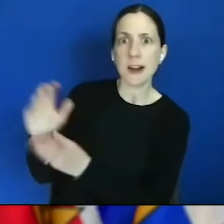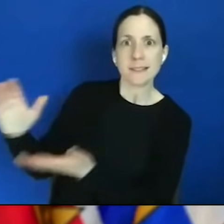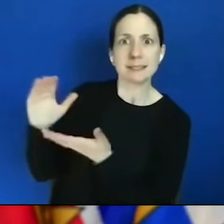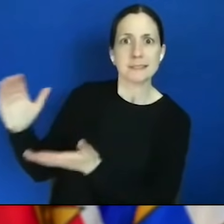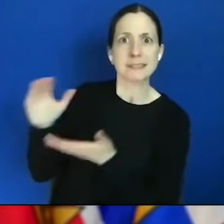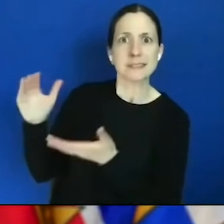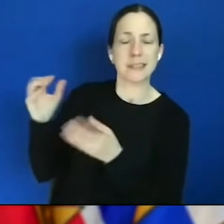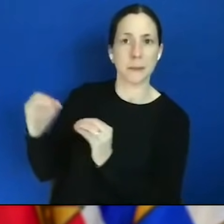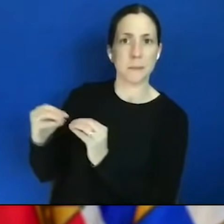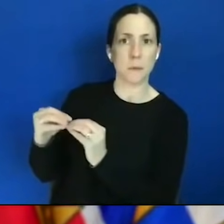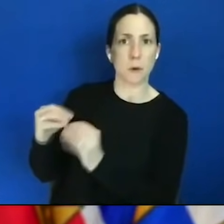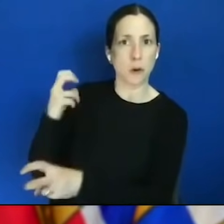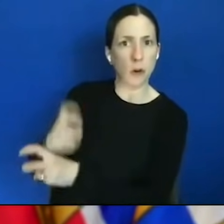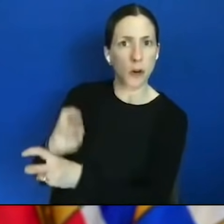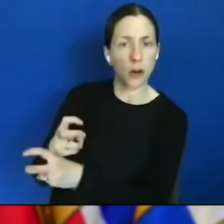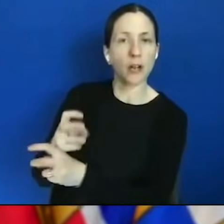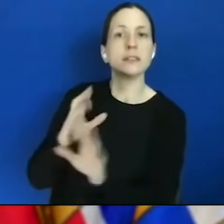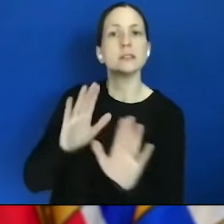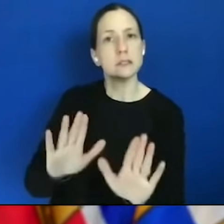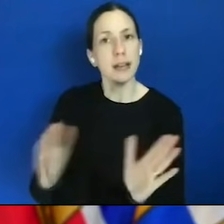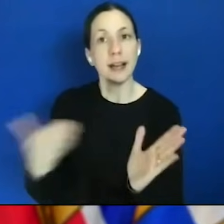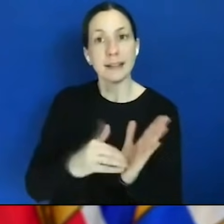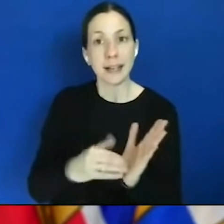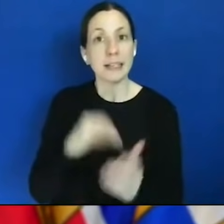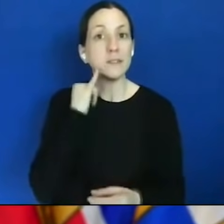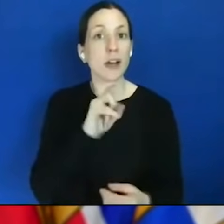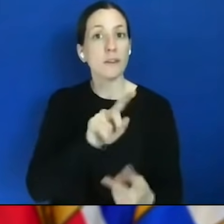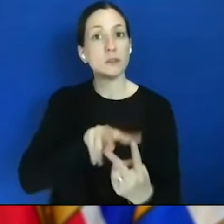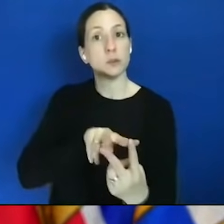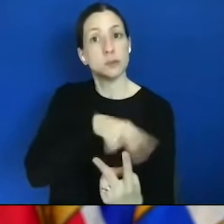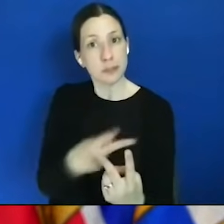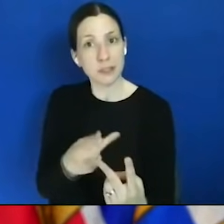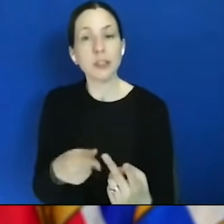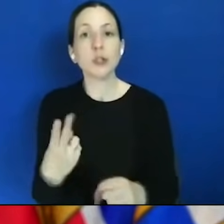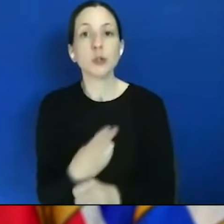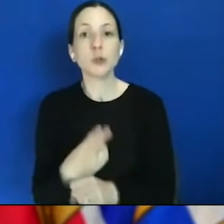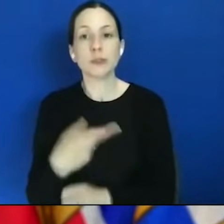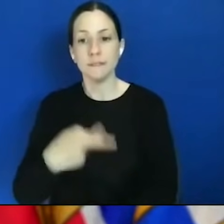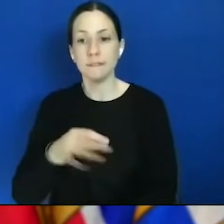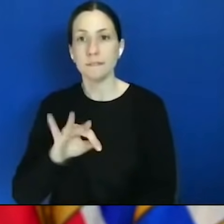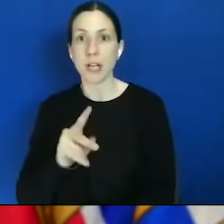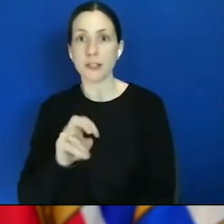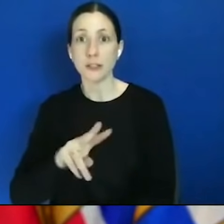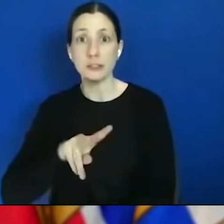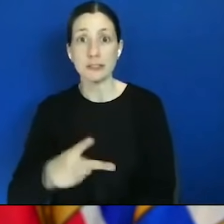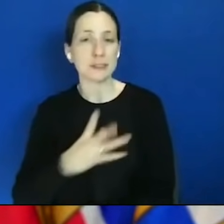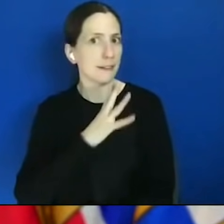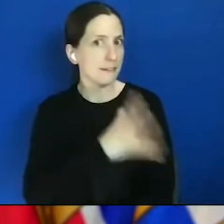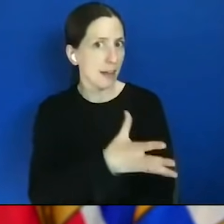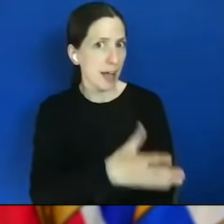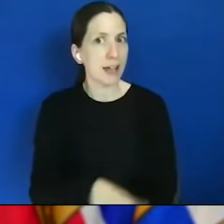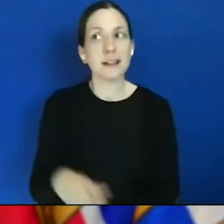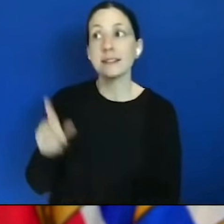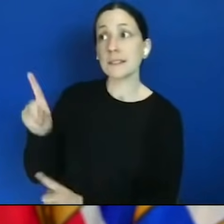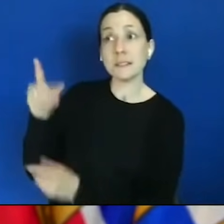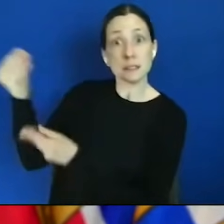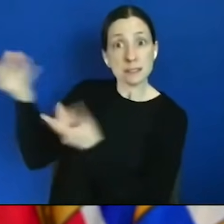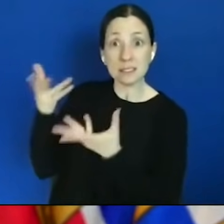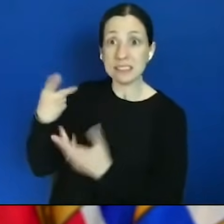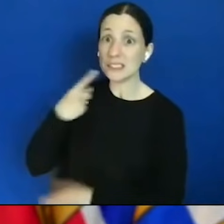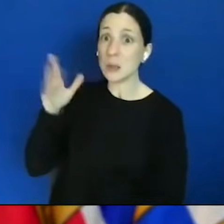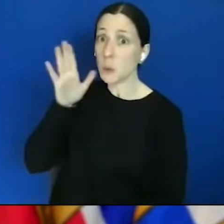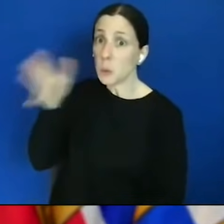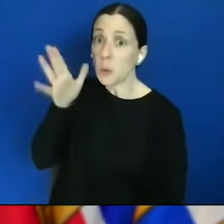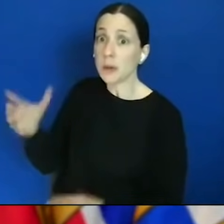with supply of Moderna. I will reassure you that we have more Moderna coming. We've been guaranteed that by the end of